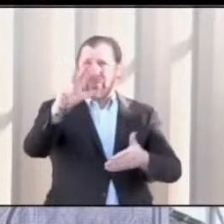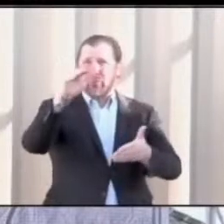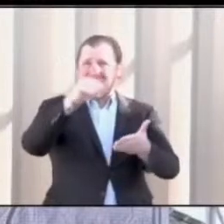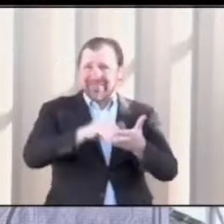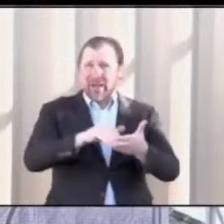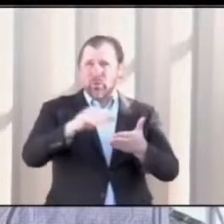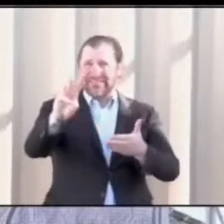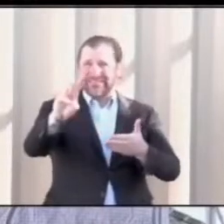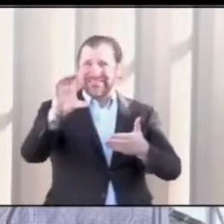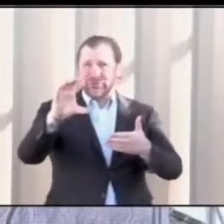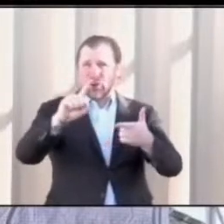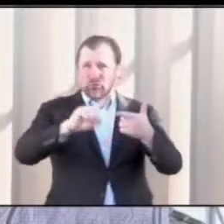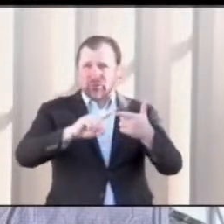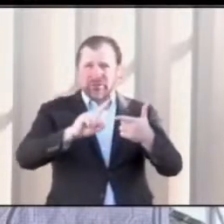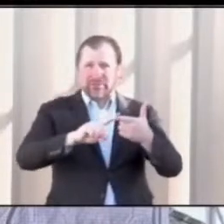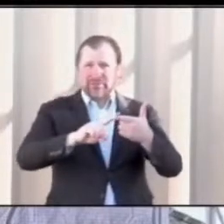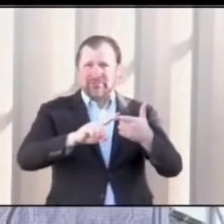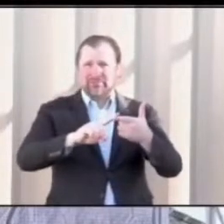$43,600 to